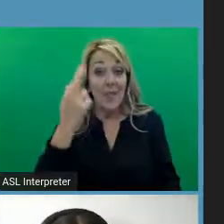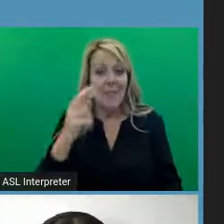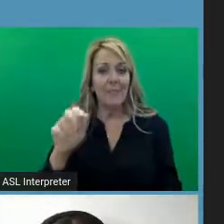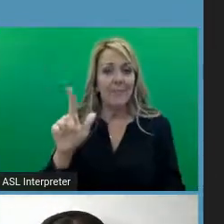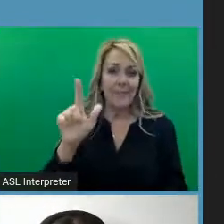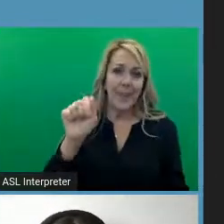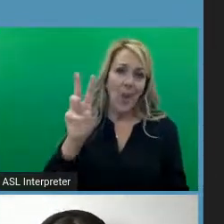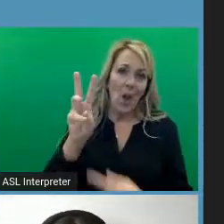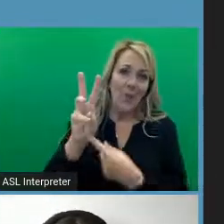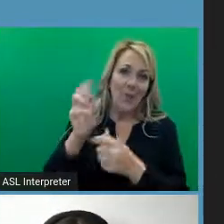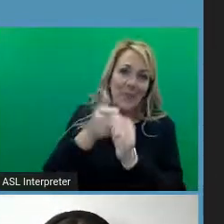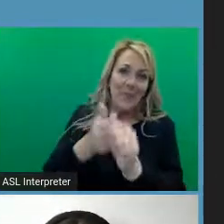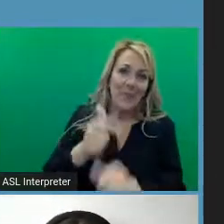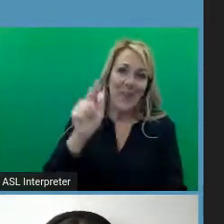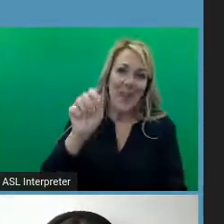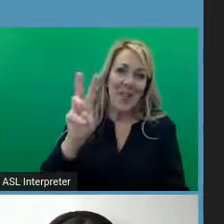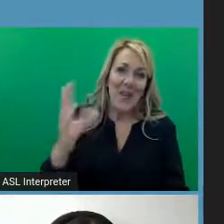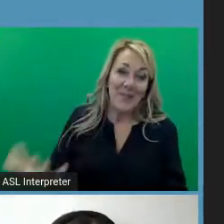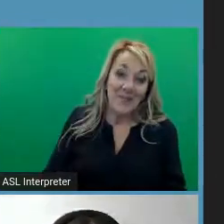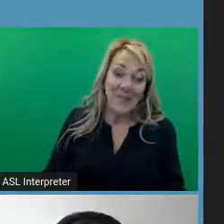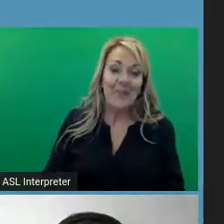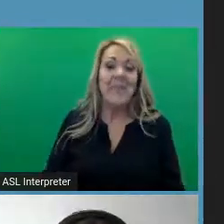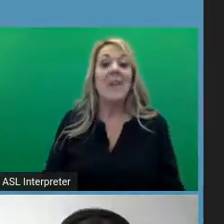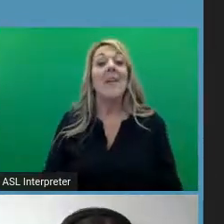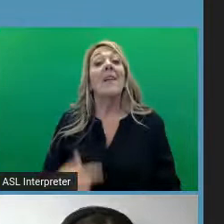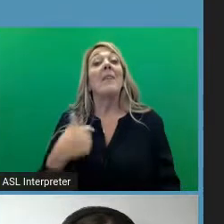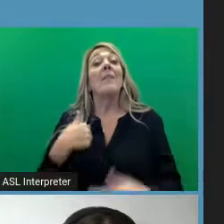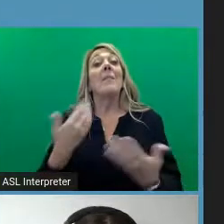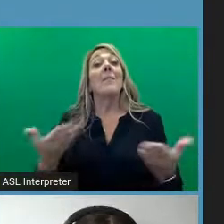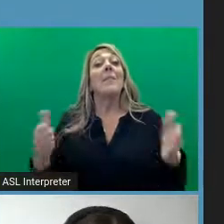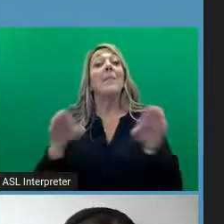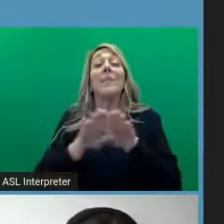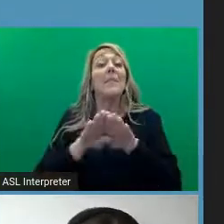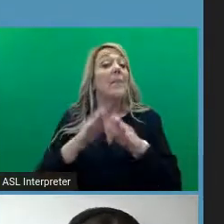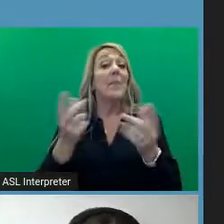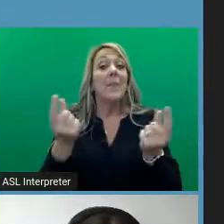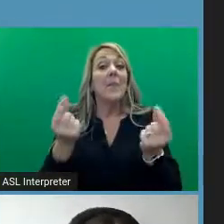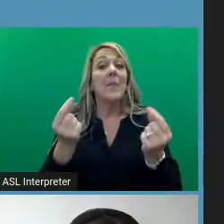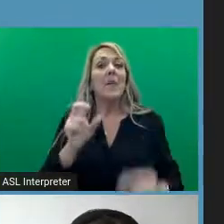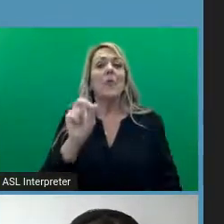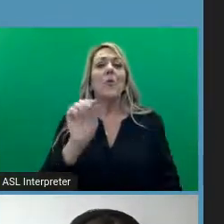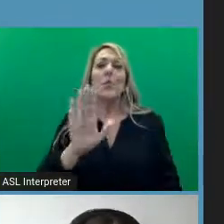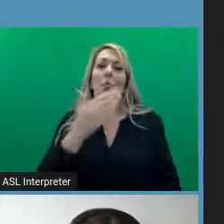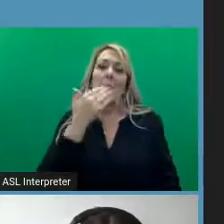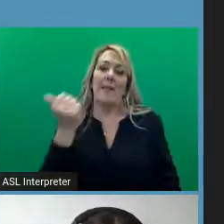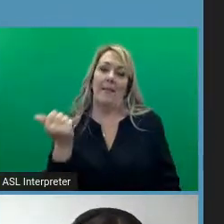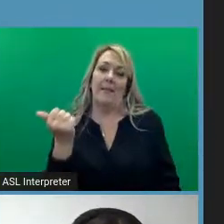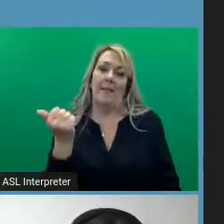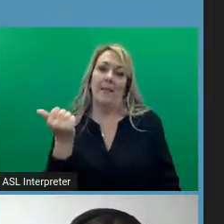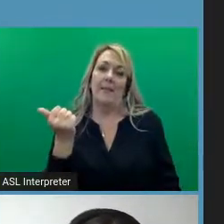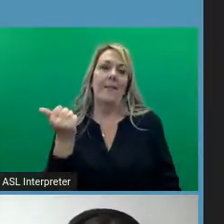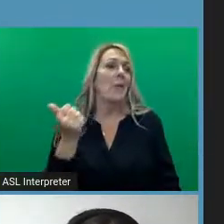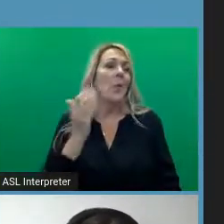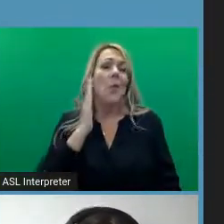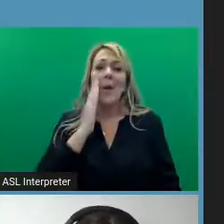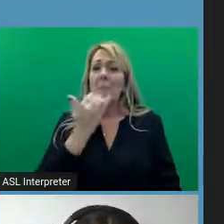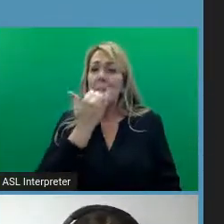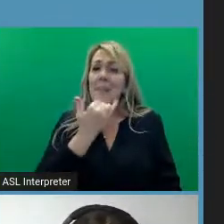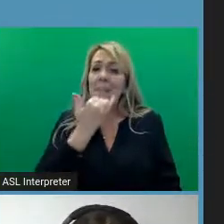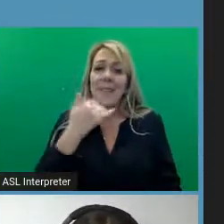But I want to close with, do your best. We're learning together. This is a huge learning process. We're going to make